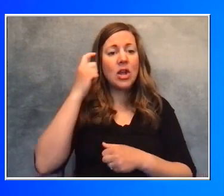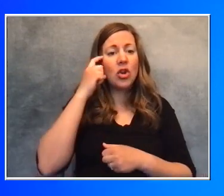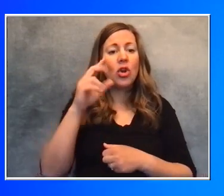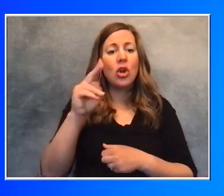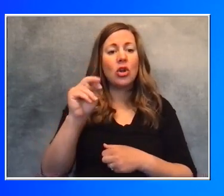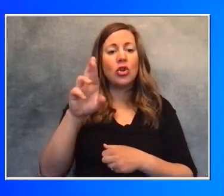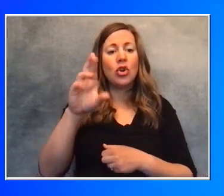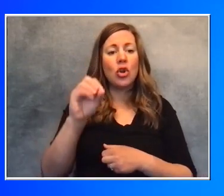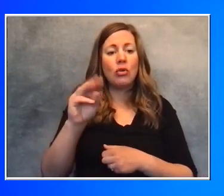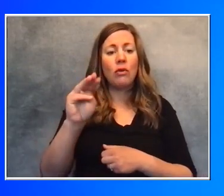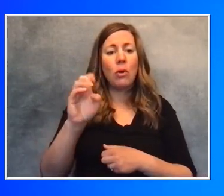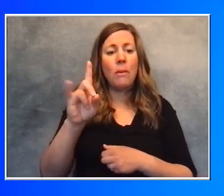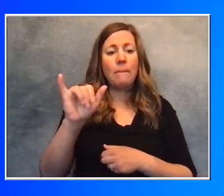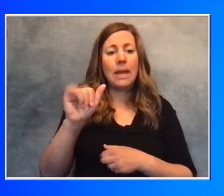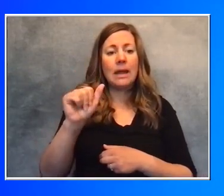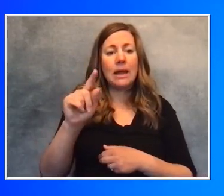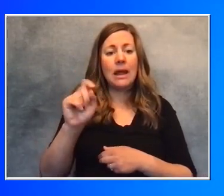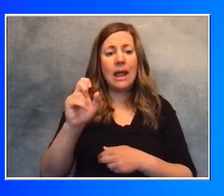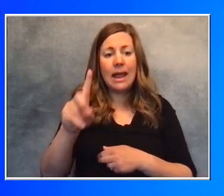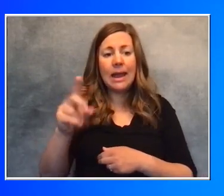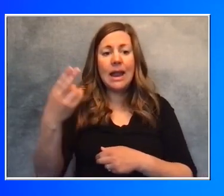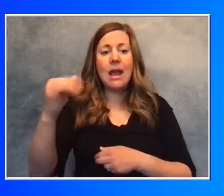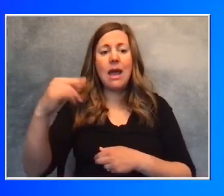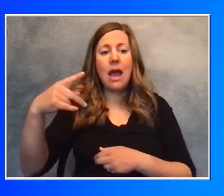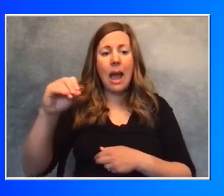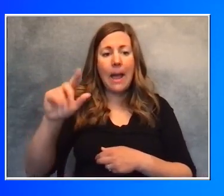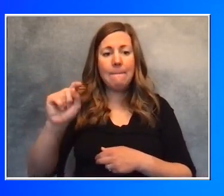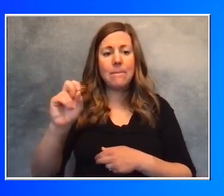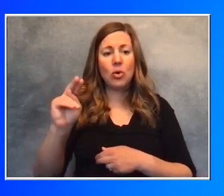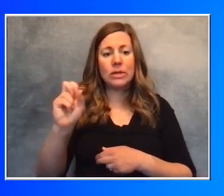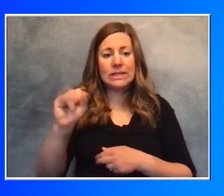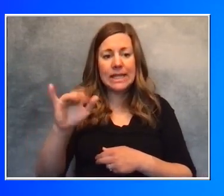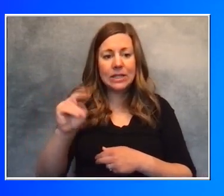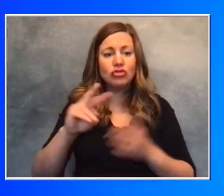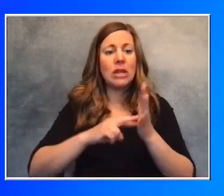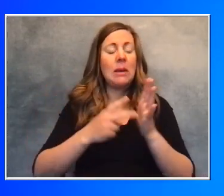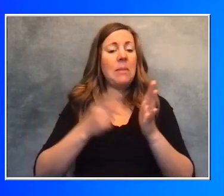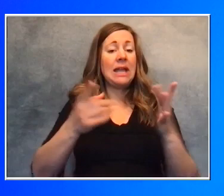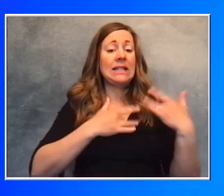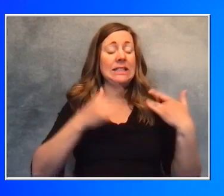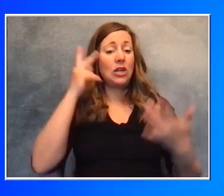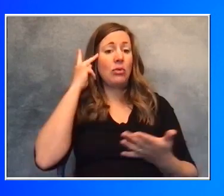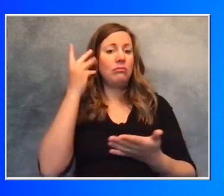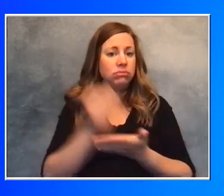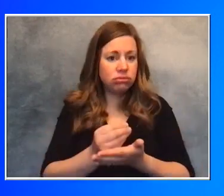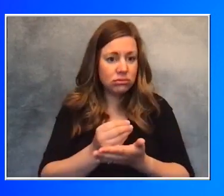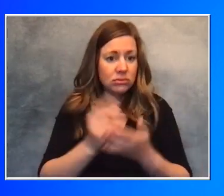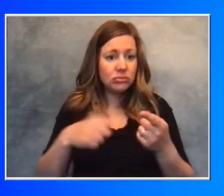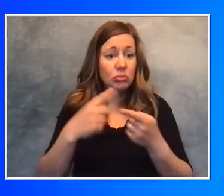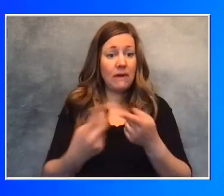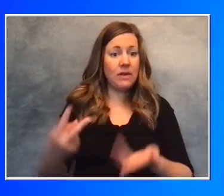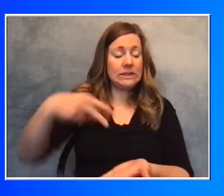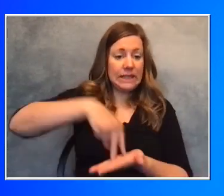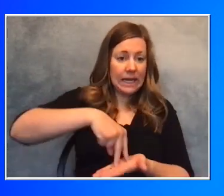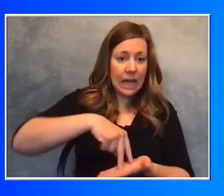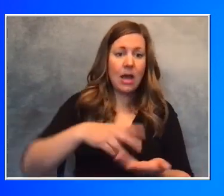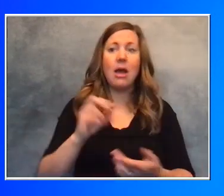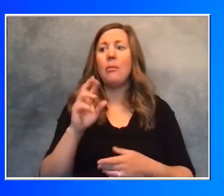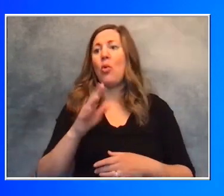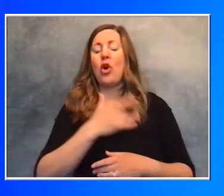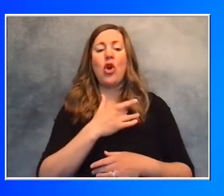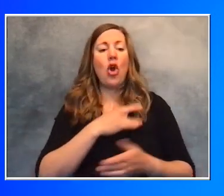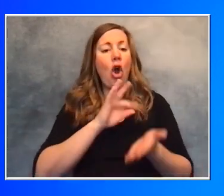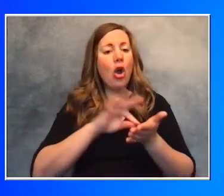hypotension, is that they tend to faint when they stand up, and postural tachycardia, that their heart rate goes up. Others have had